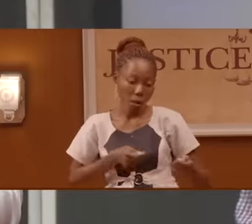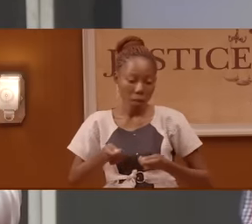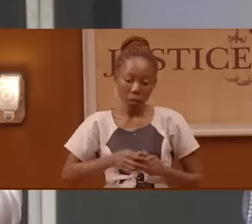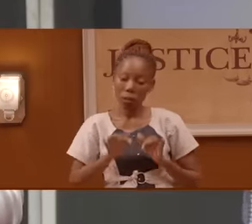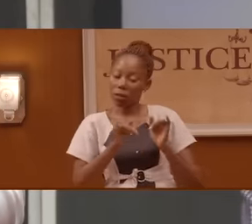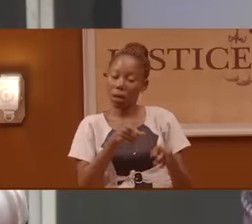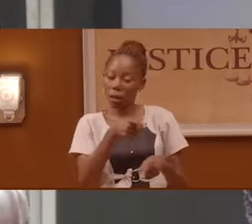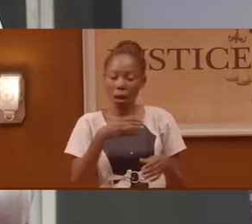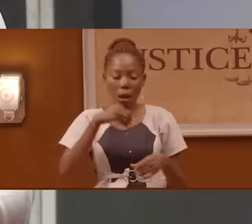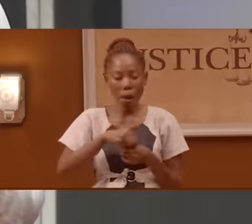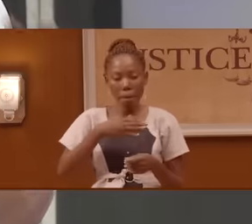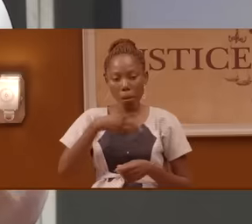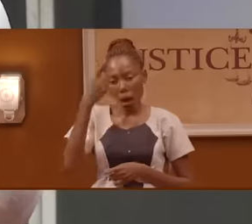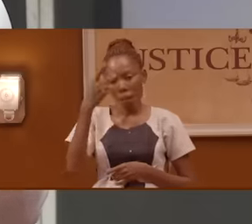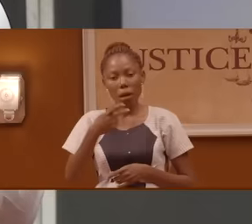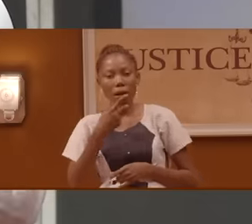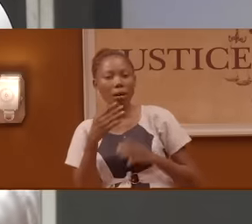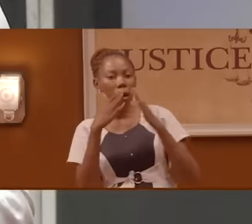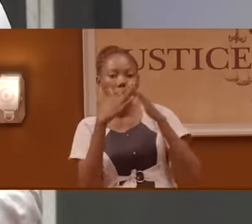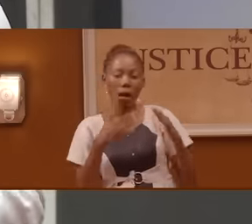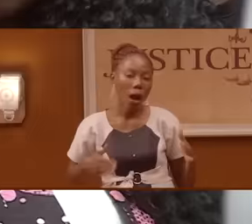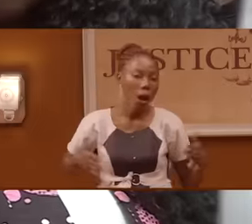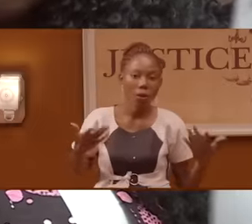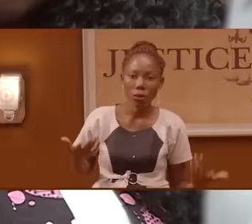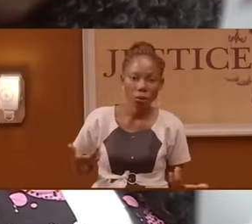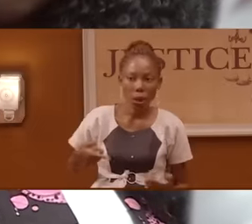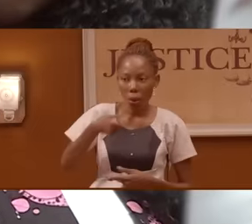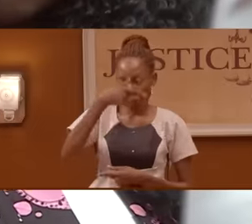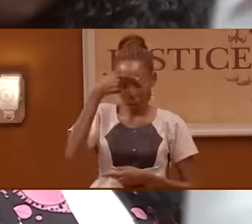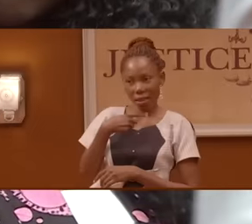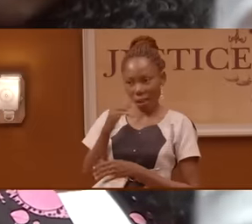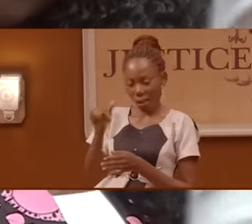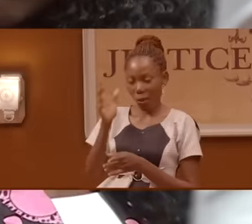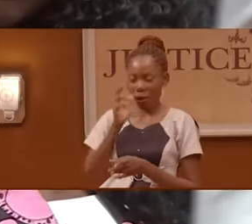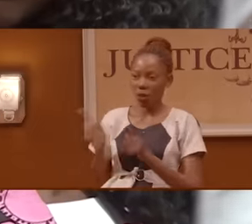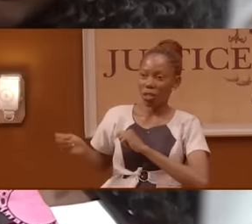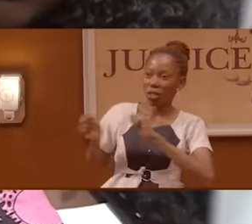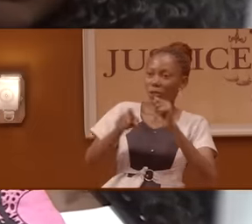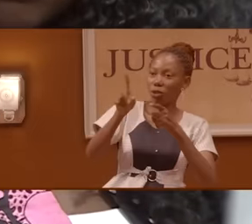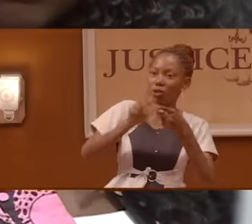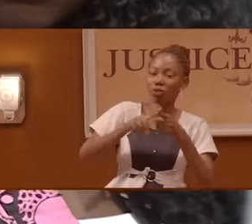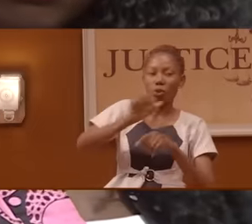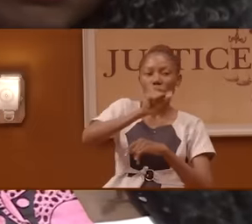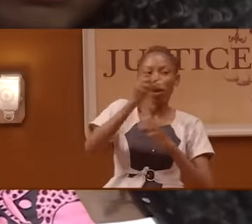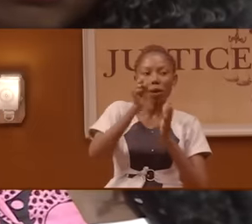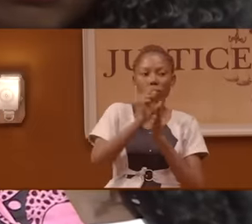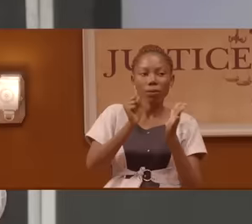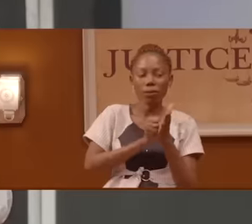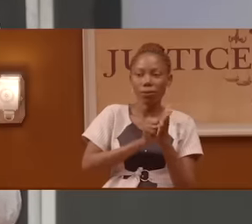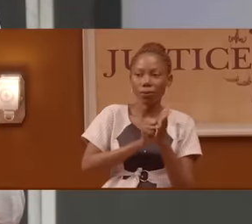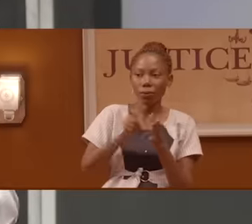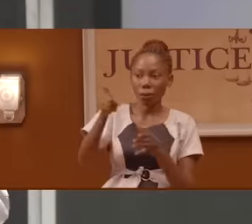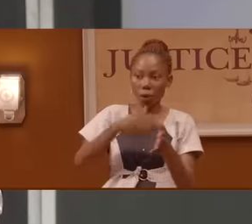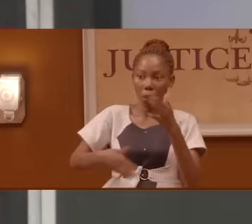for my own good or whatever, because he was threatening me that he's going to take my child and all of that. I mean, if there was... Did he relocate you